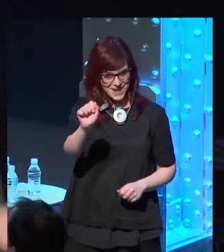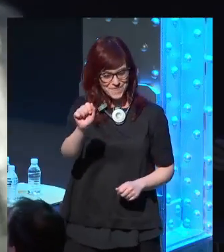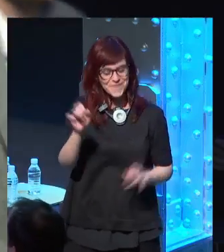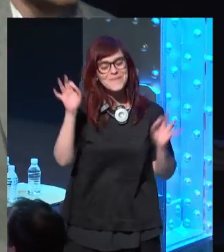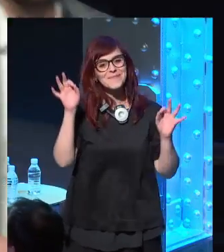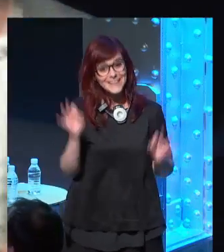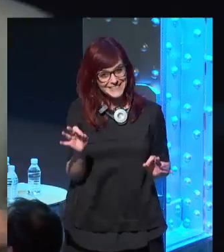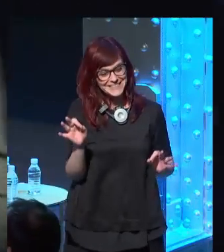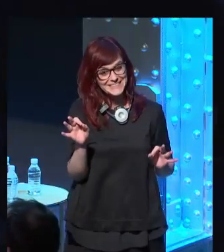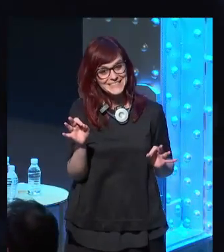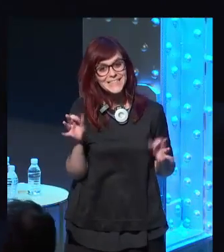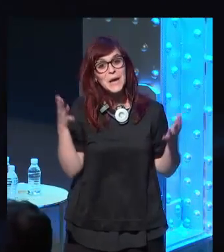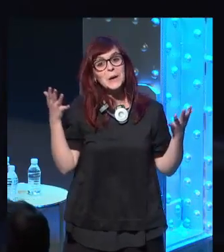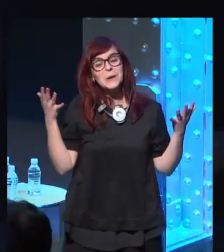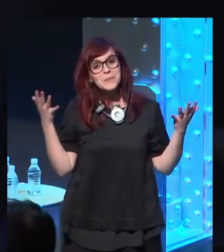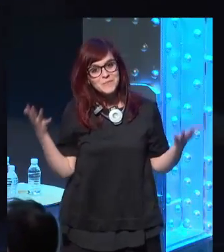Baeza.